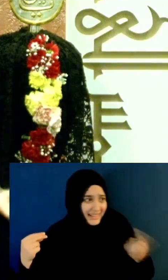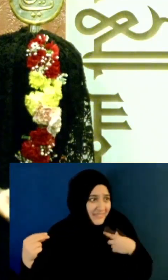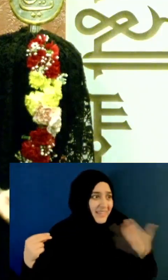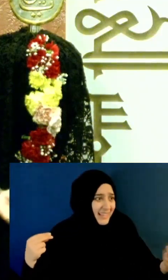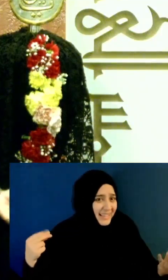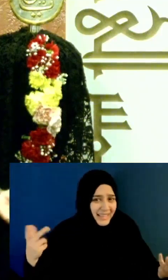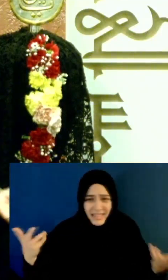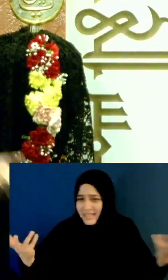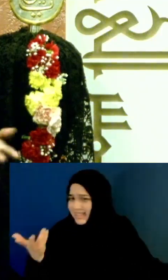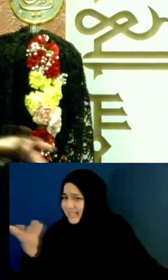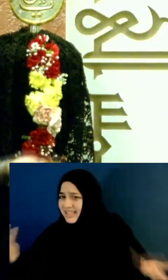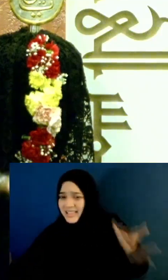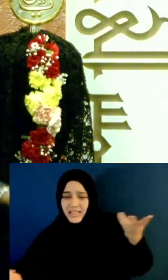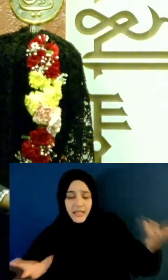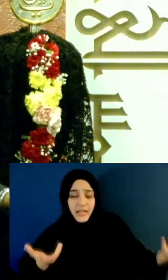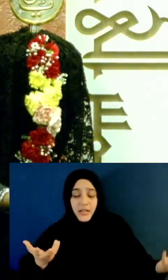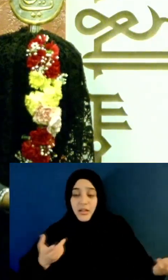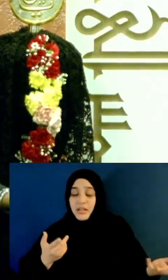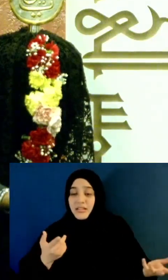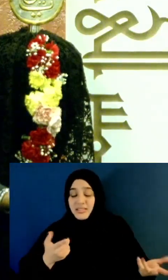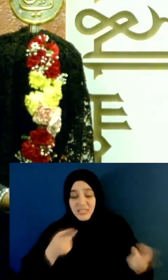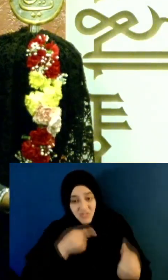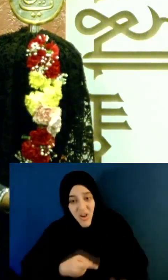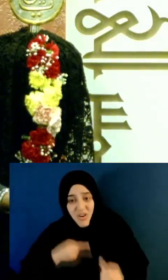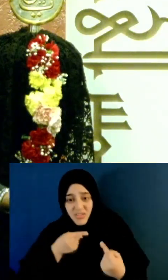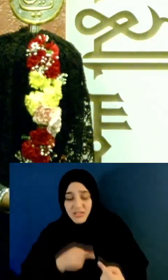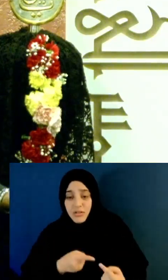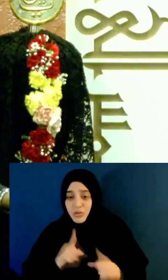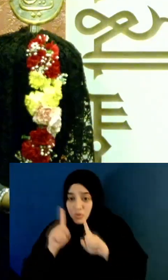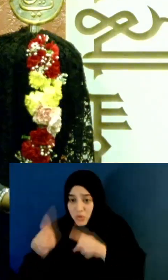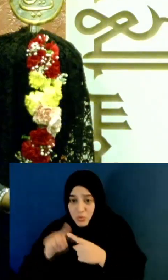campuses, universities.